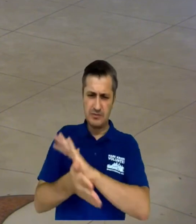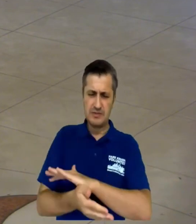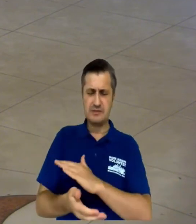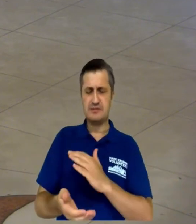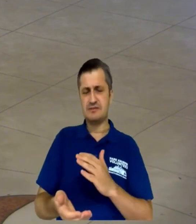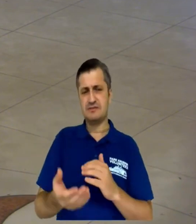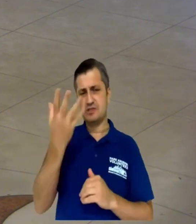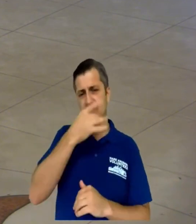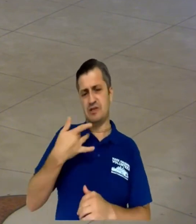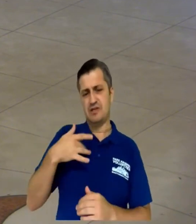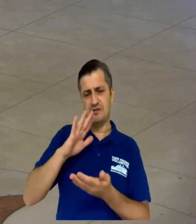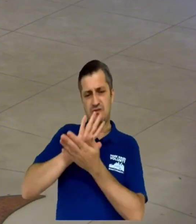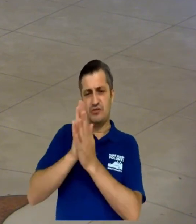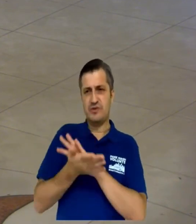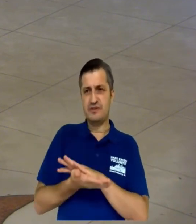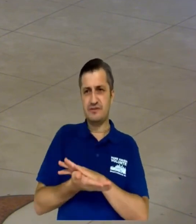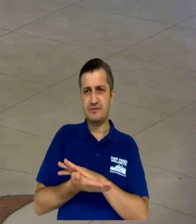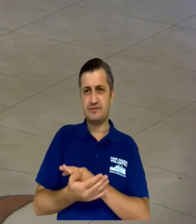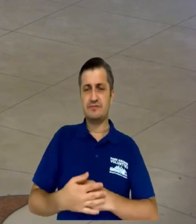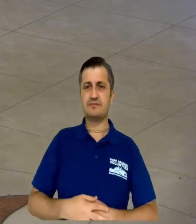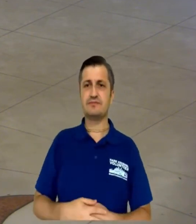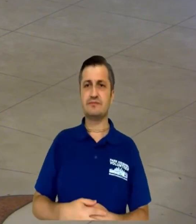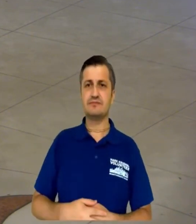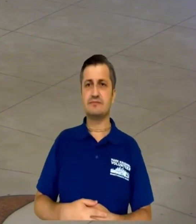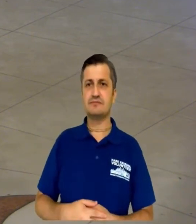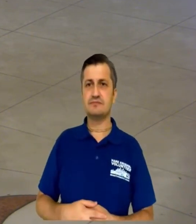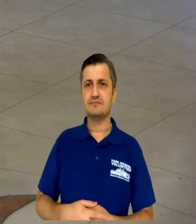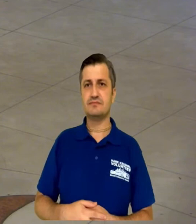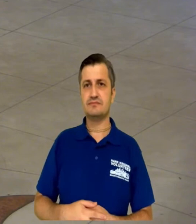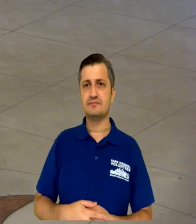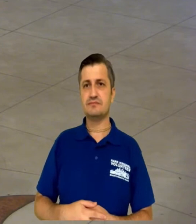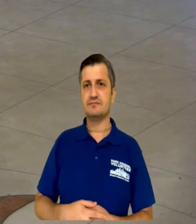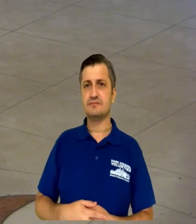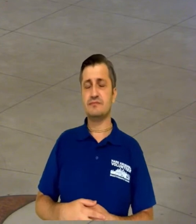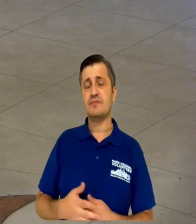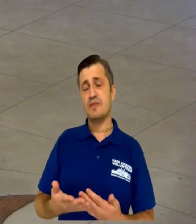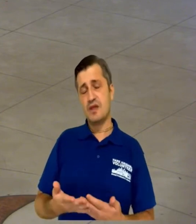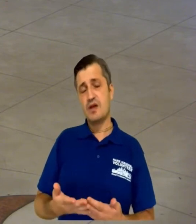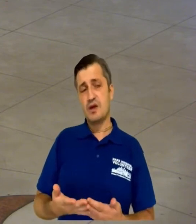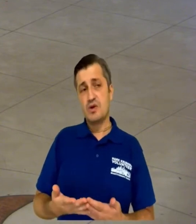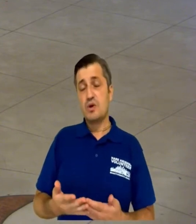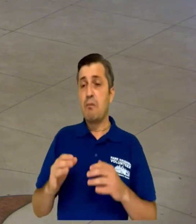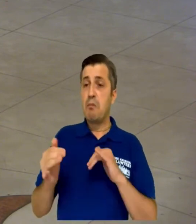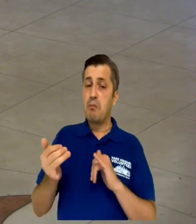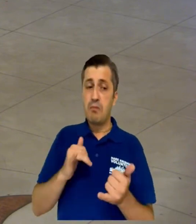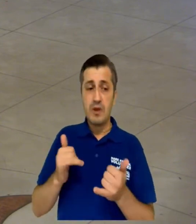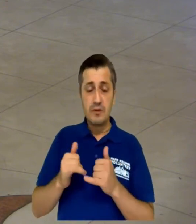The devotee may forgive the other person, but Krishna, it's very hard for Krishna to forgive someone if they hurt his devotee. So